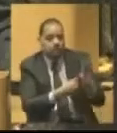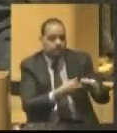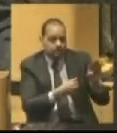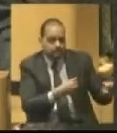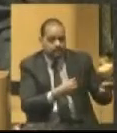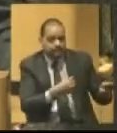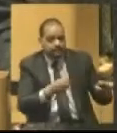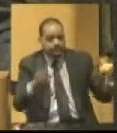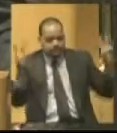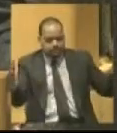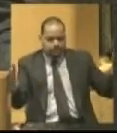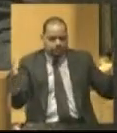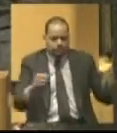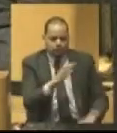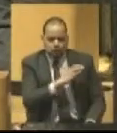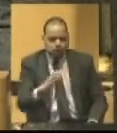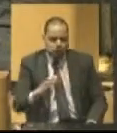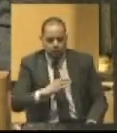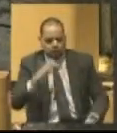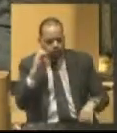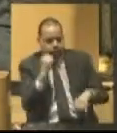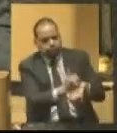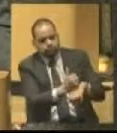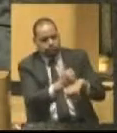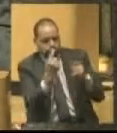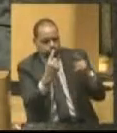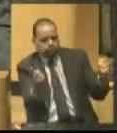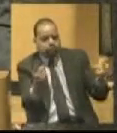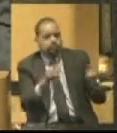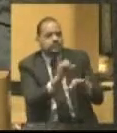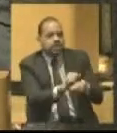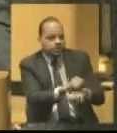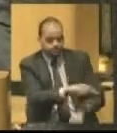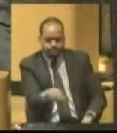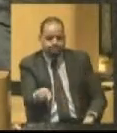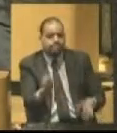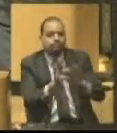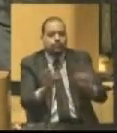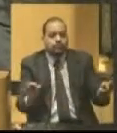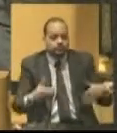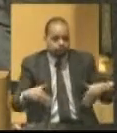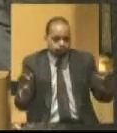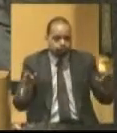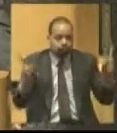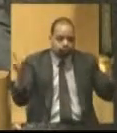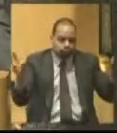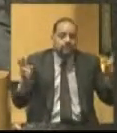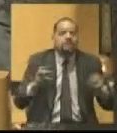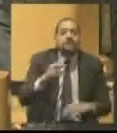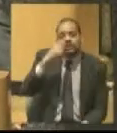of Congress, Butler began telling his subordinates, they are clearly free, end quote. This was the summer of